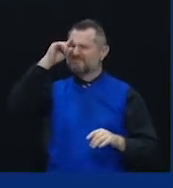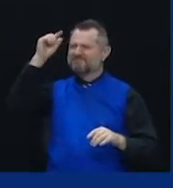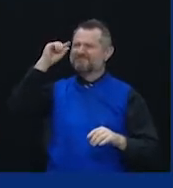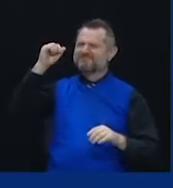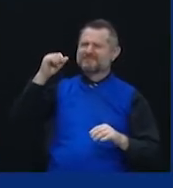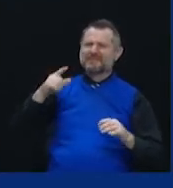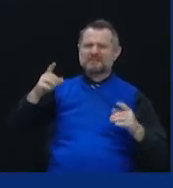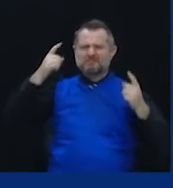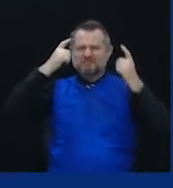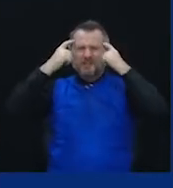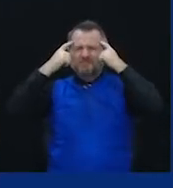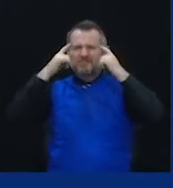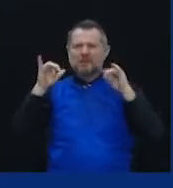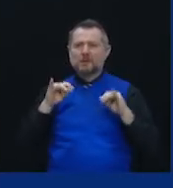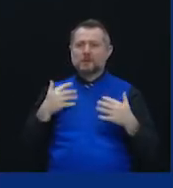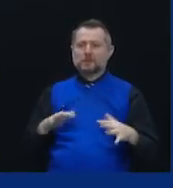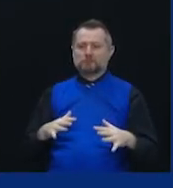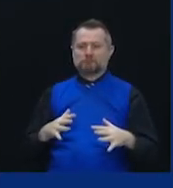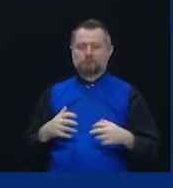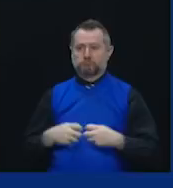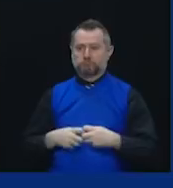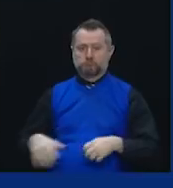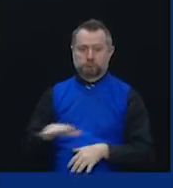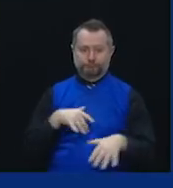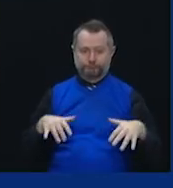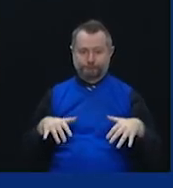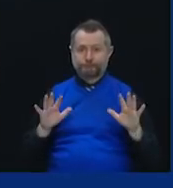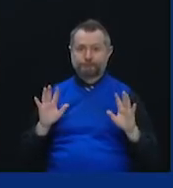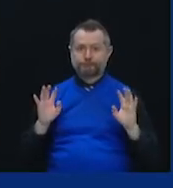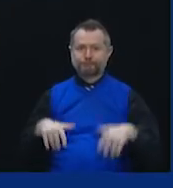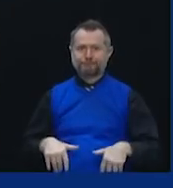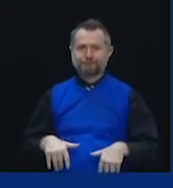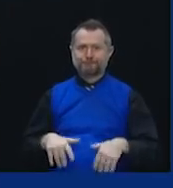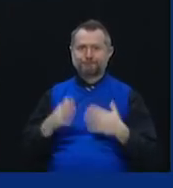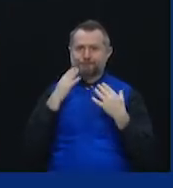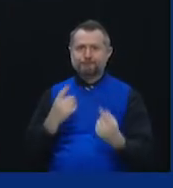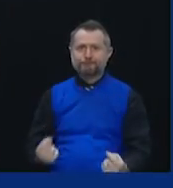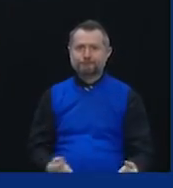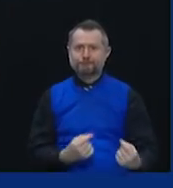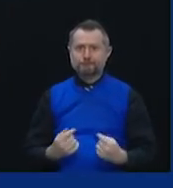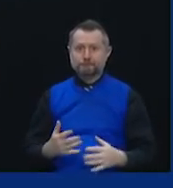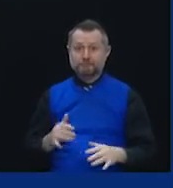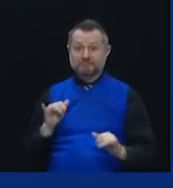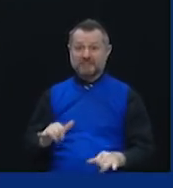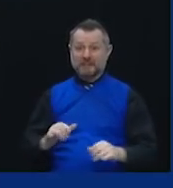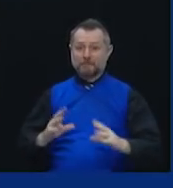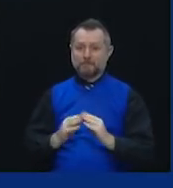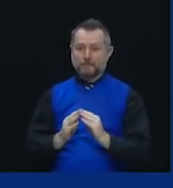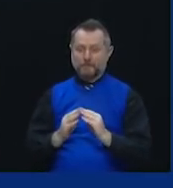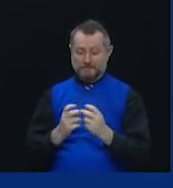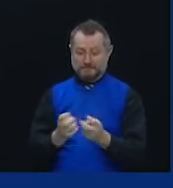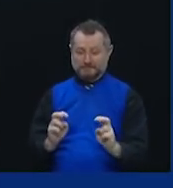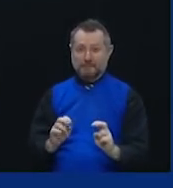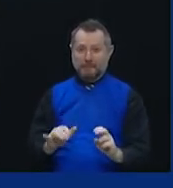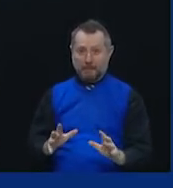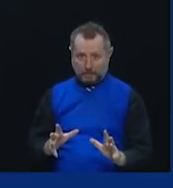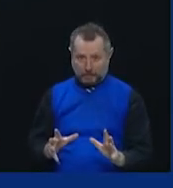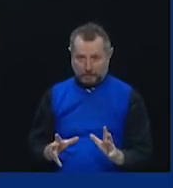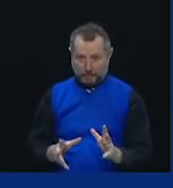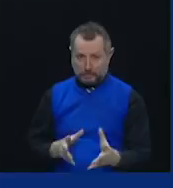what was going to happen. At that meeting, in this surreal